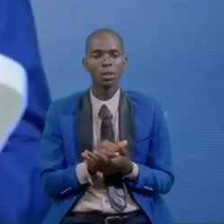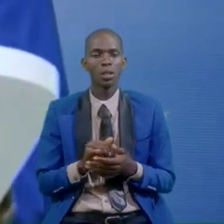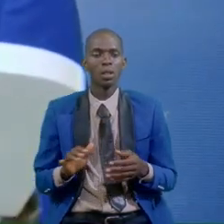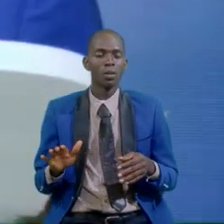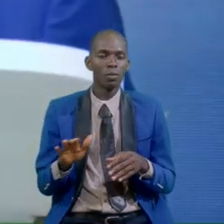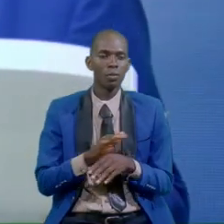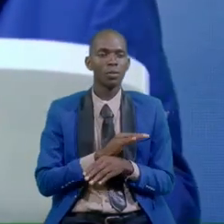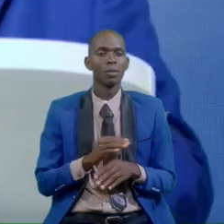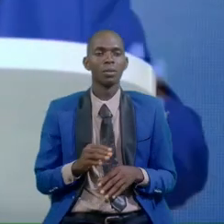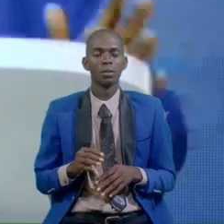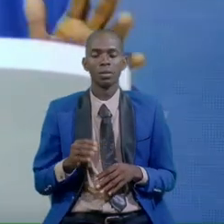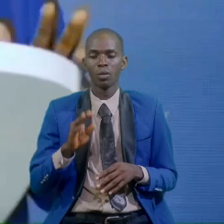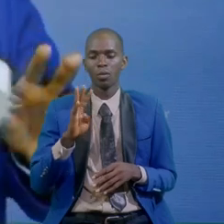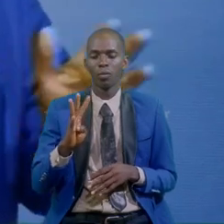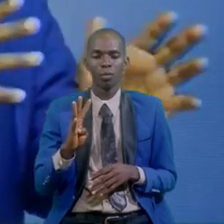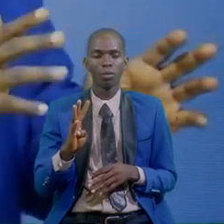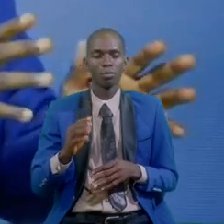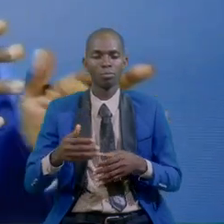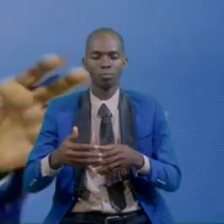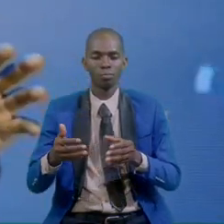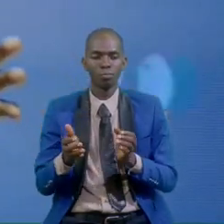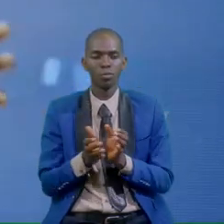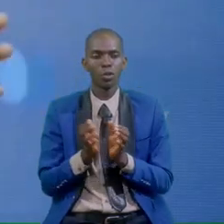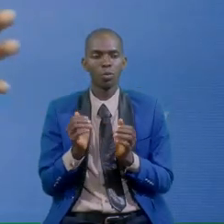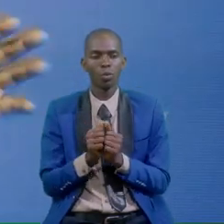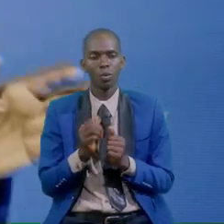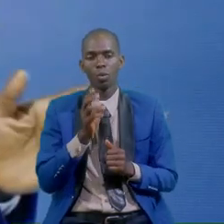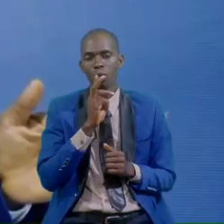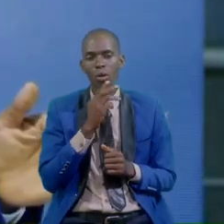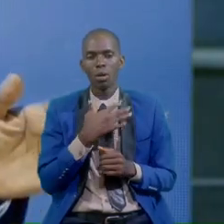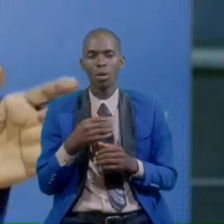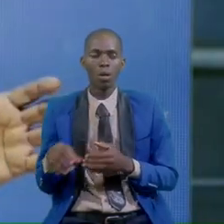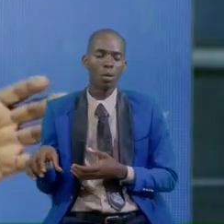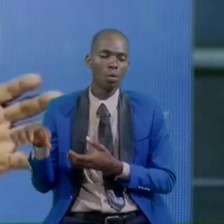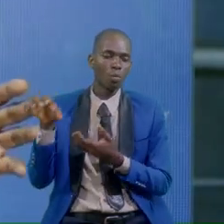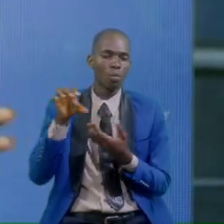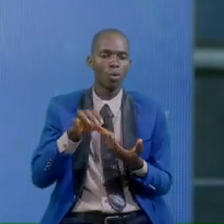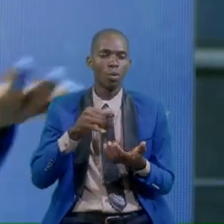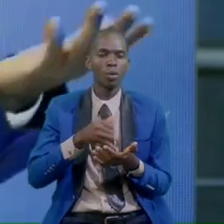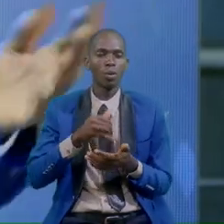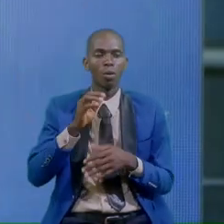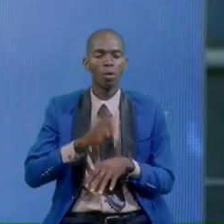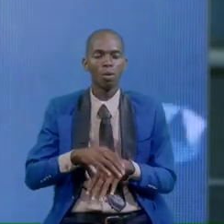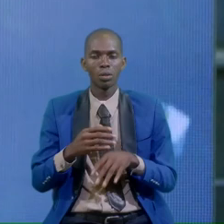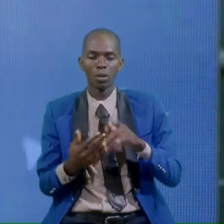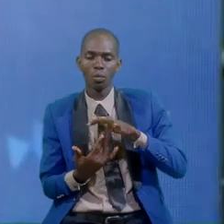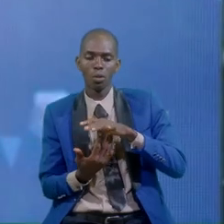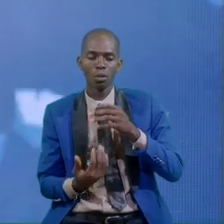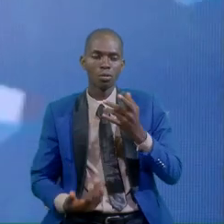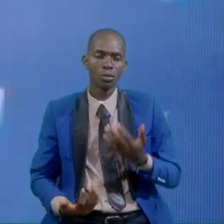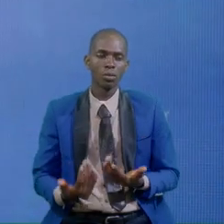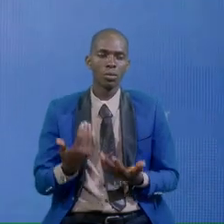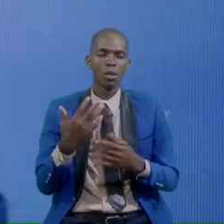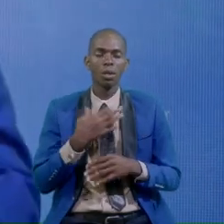4 barrels with water and pour it on the burnt sacrifice and on the